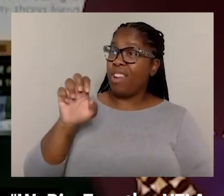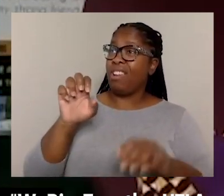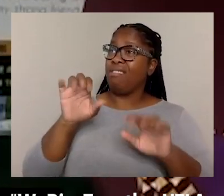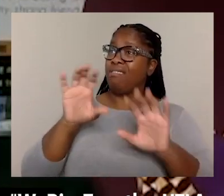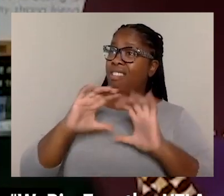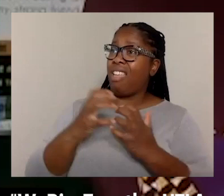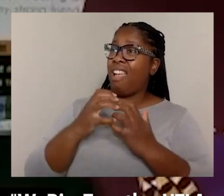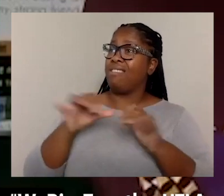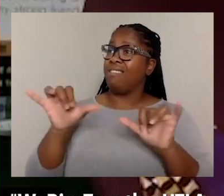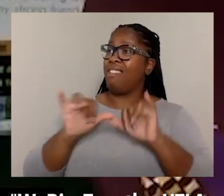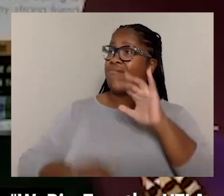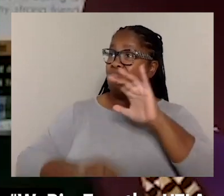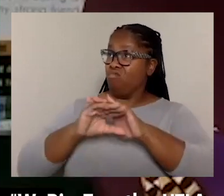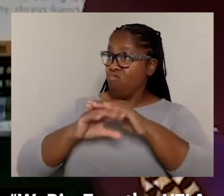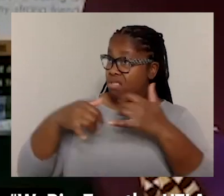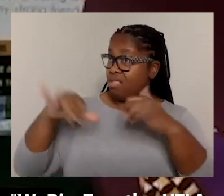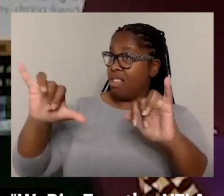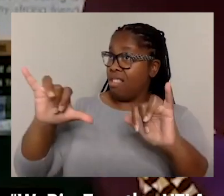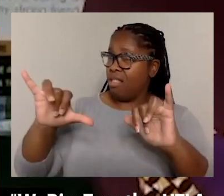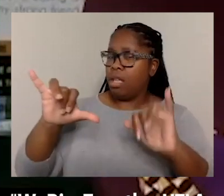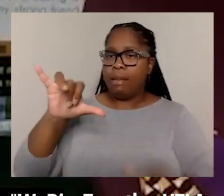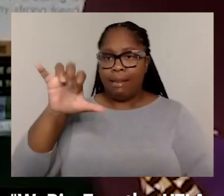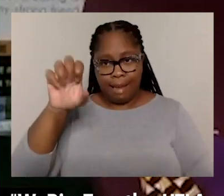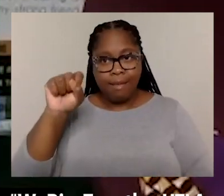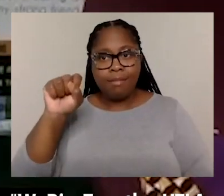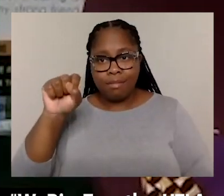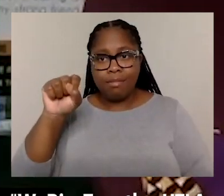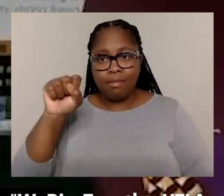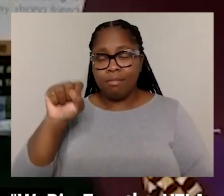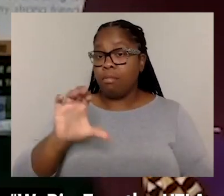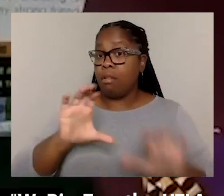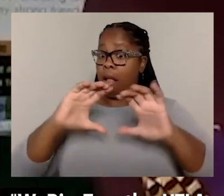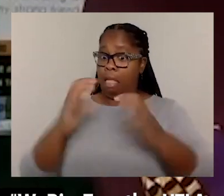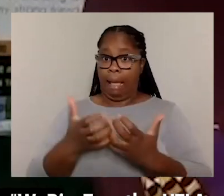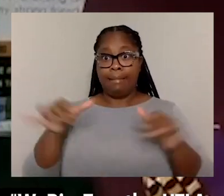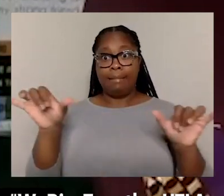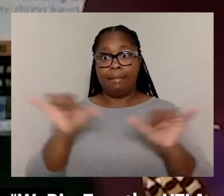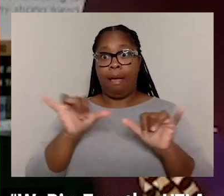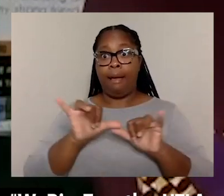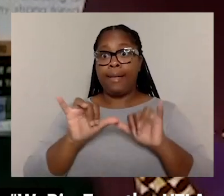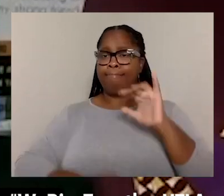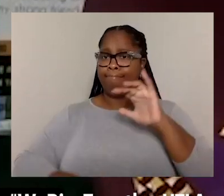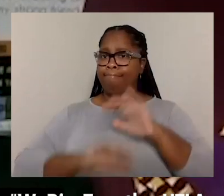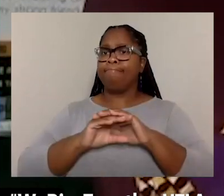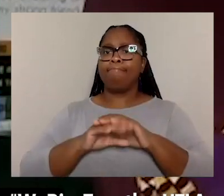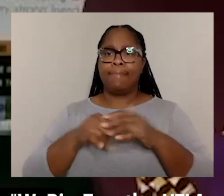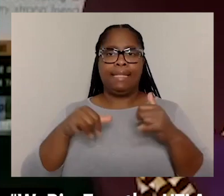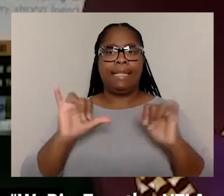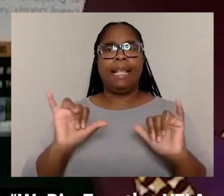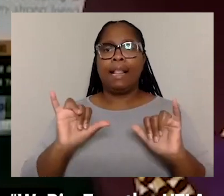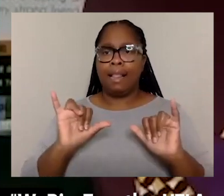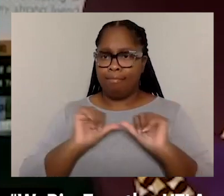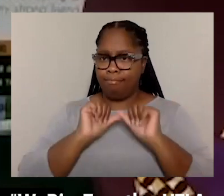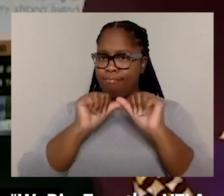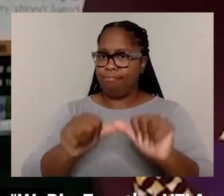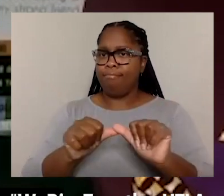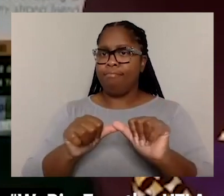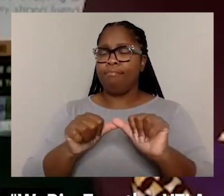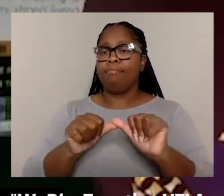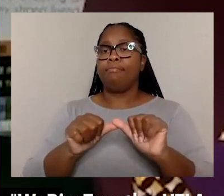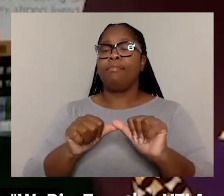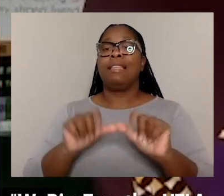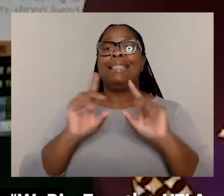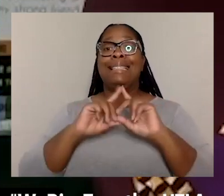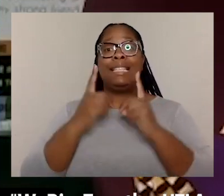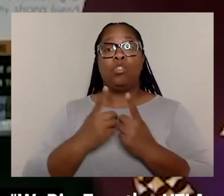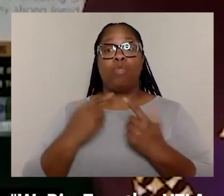is yes. The class sizes in the contract are still in effect. The district has until norm